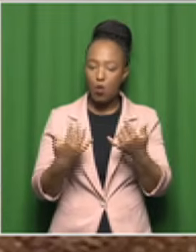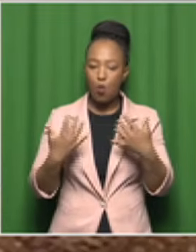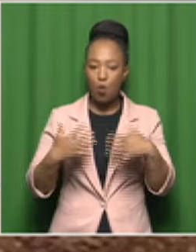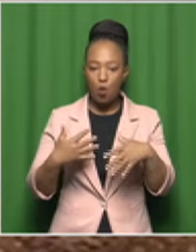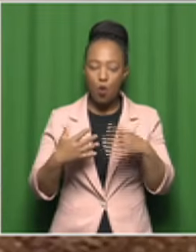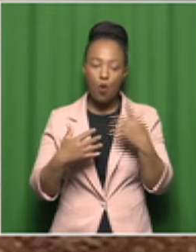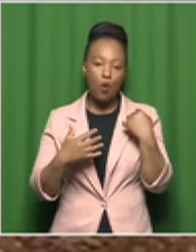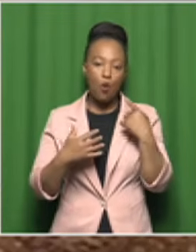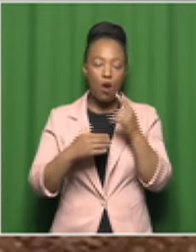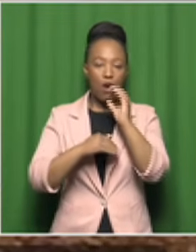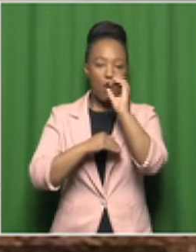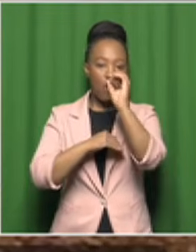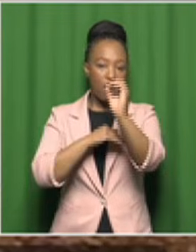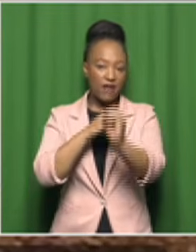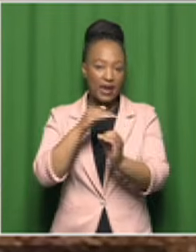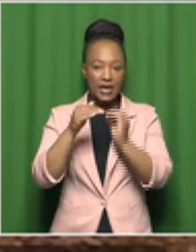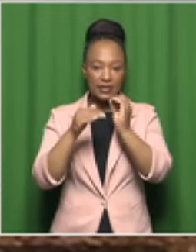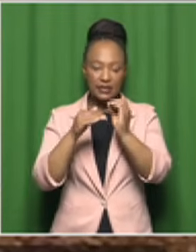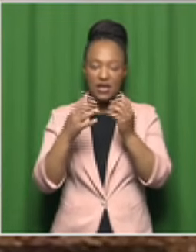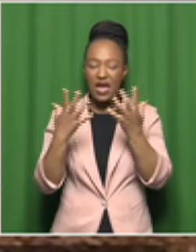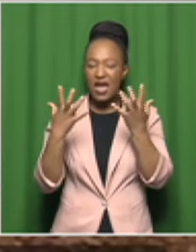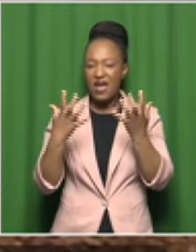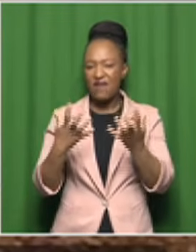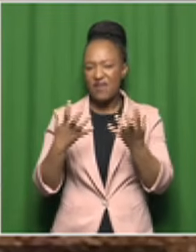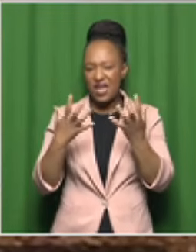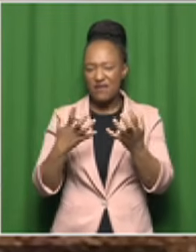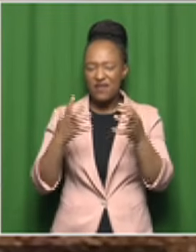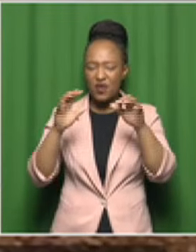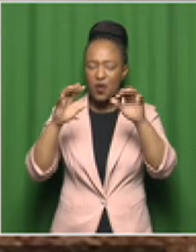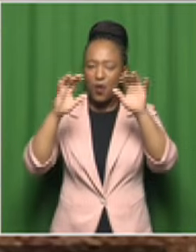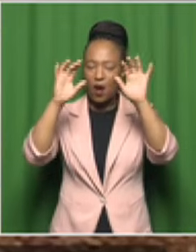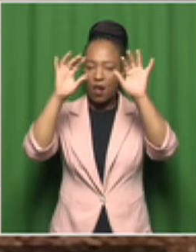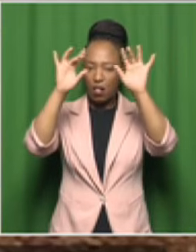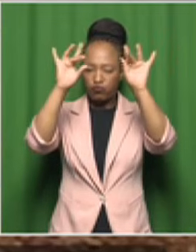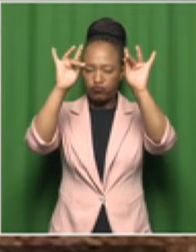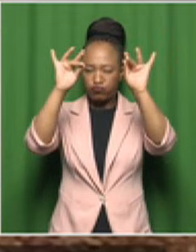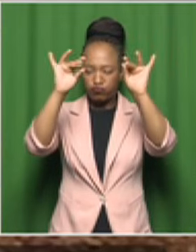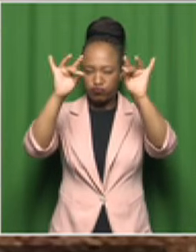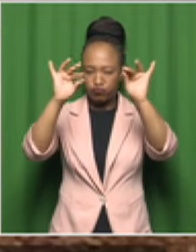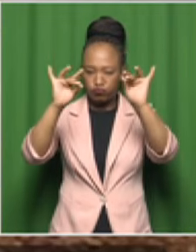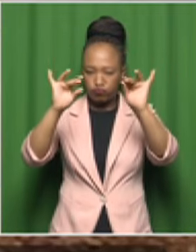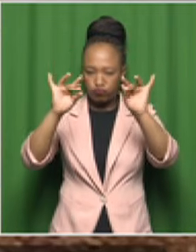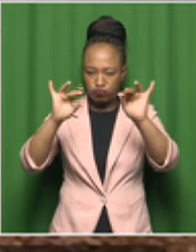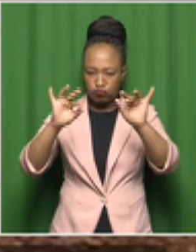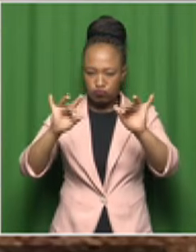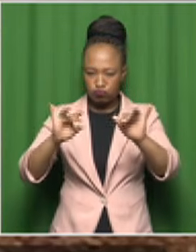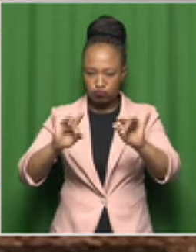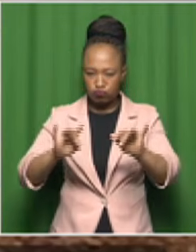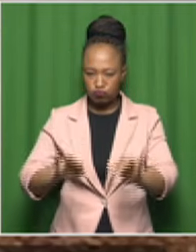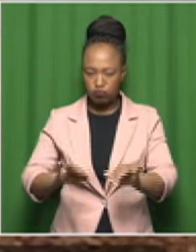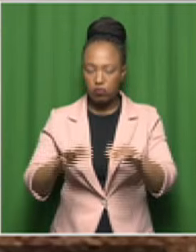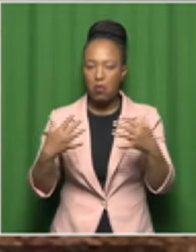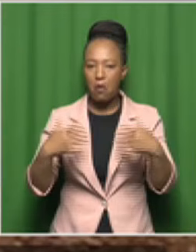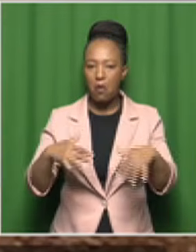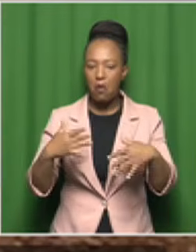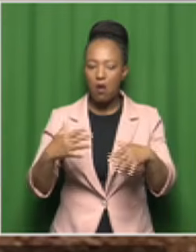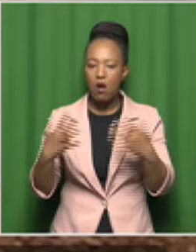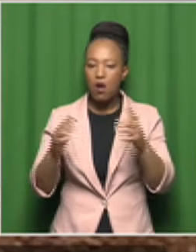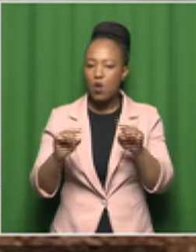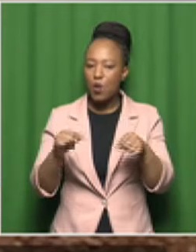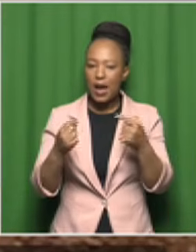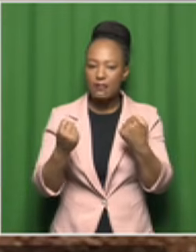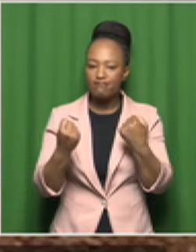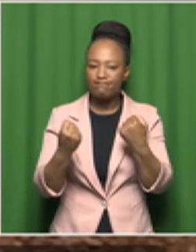overnight and this morning into the Kokstad area. Now, these routes are closed. Currently, the N2 Kokstad to Harding, you're not going to be able to get through